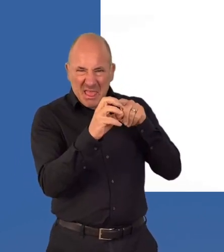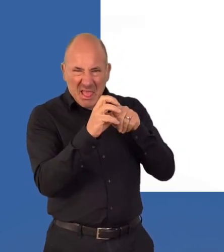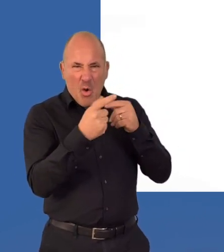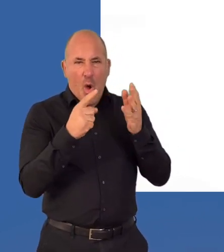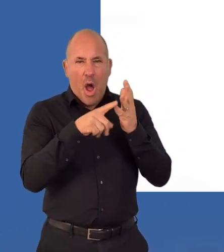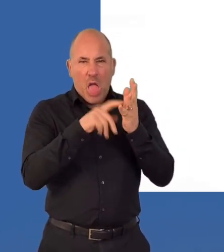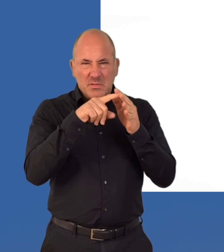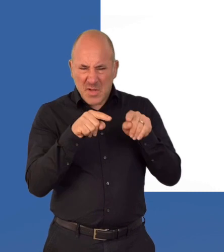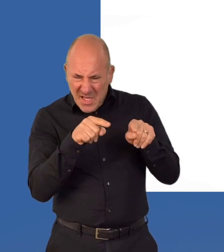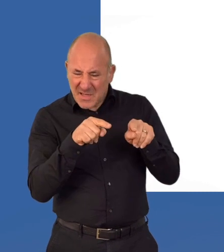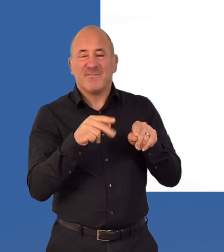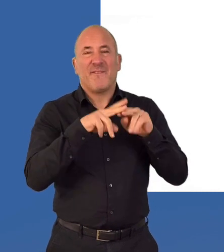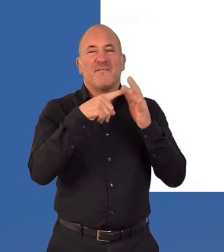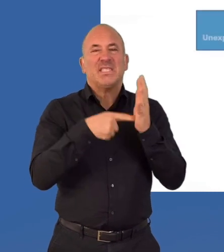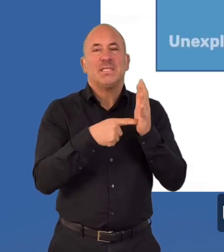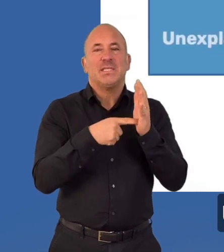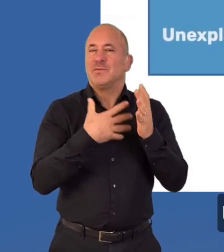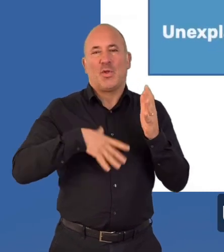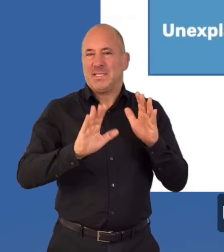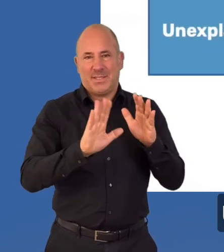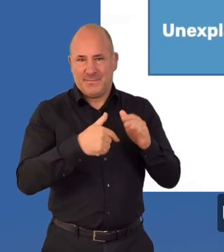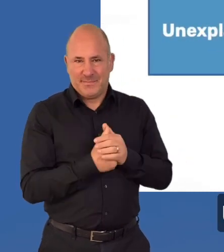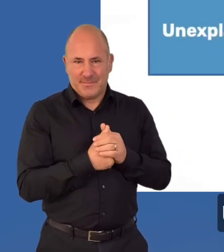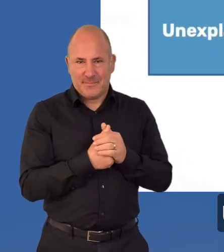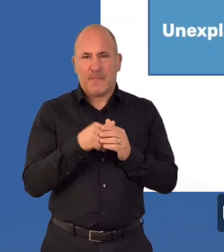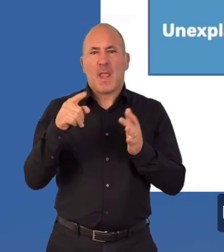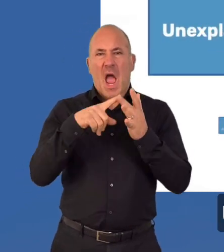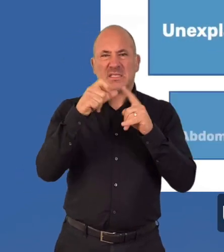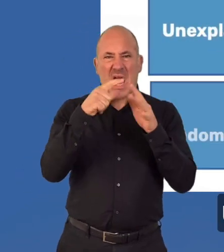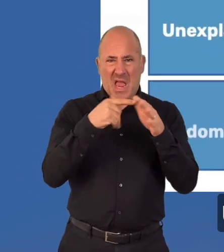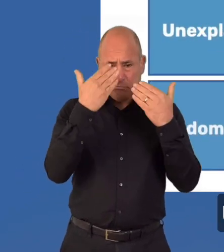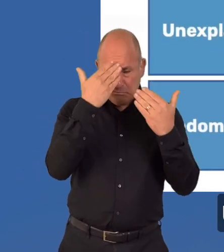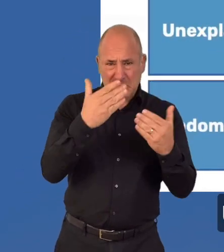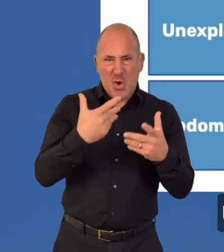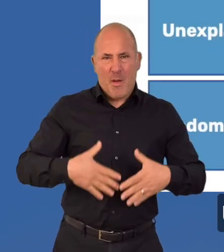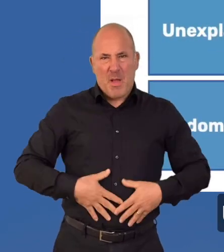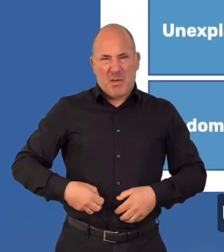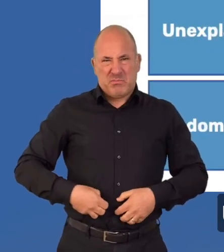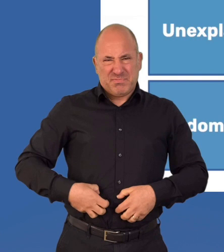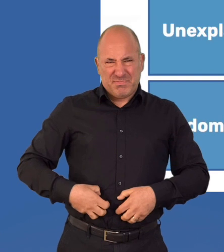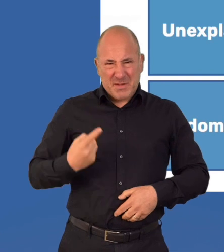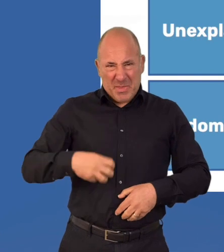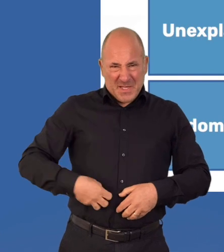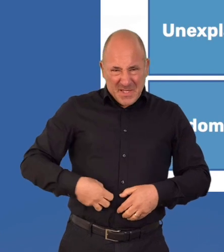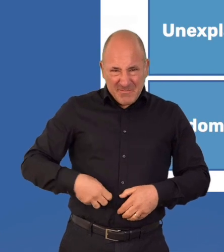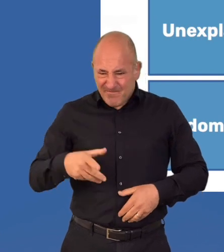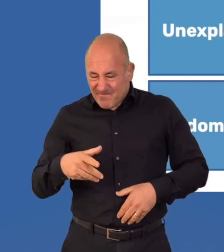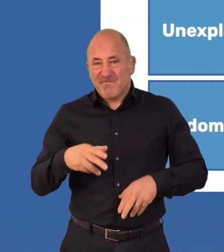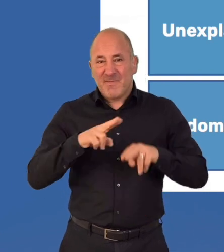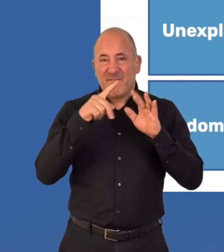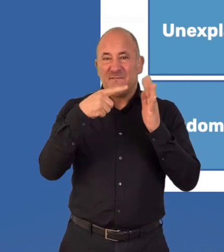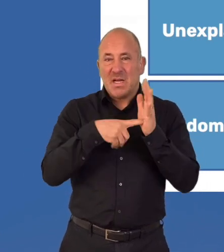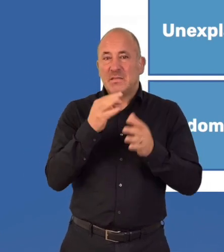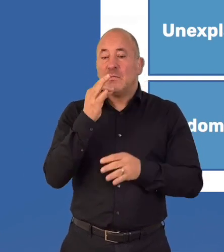not require a fit result. Unexplained IDA and abdominal mass require a fit requested at the point